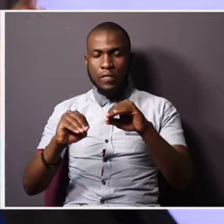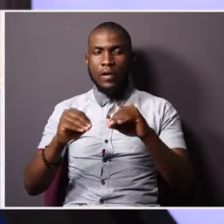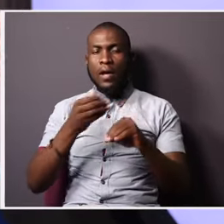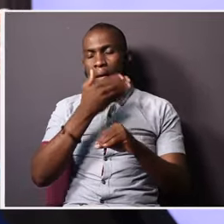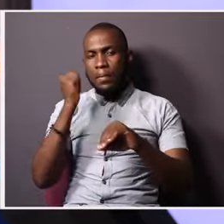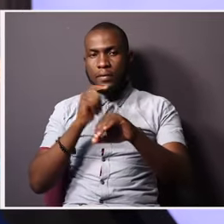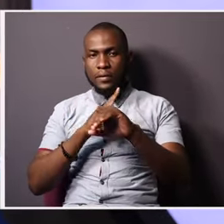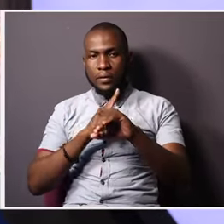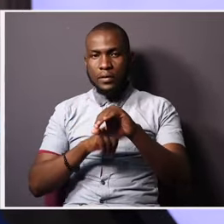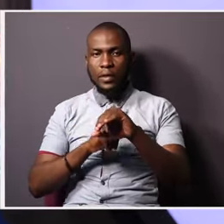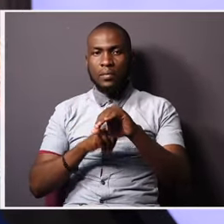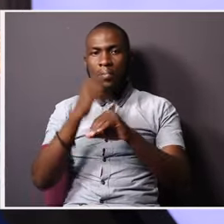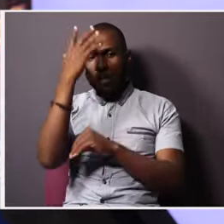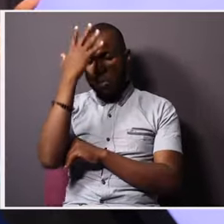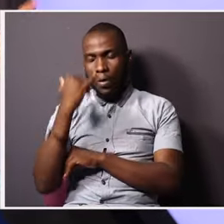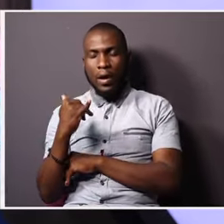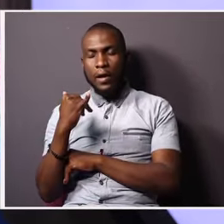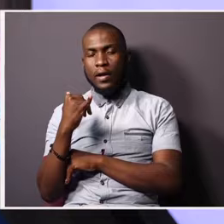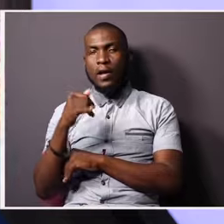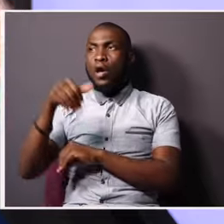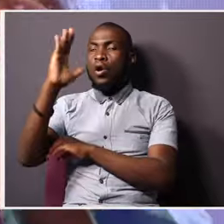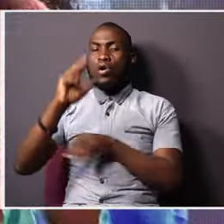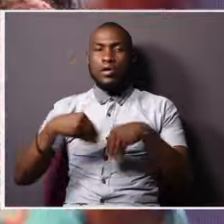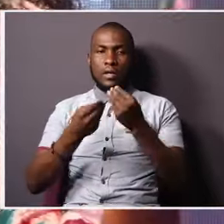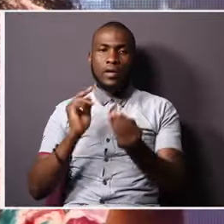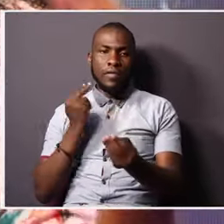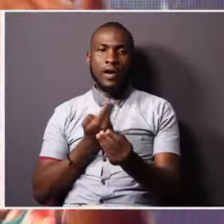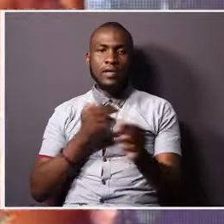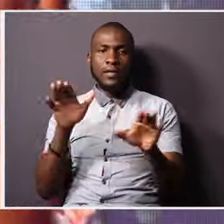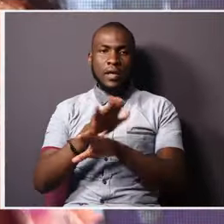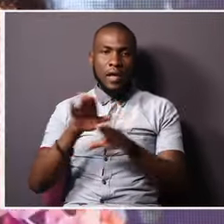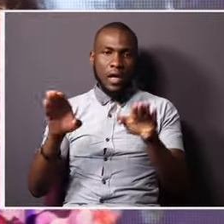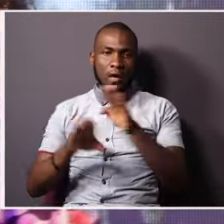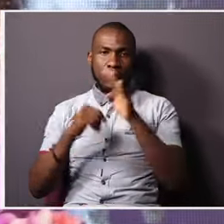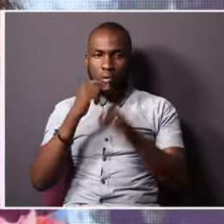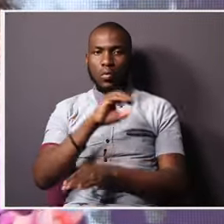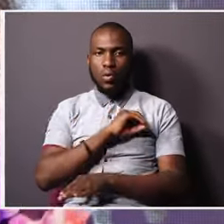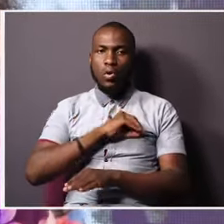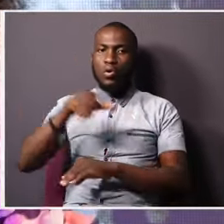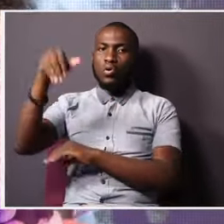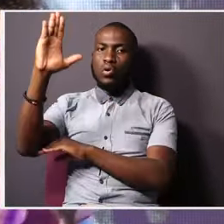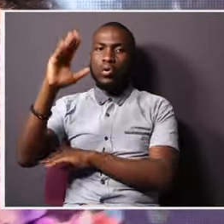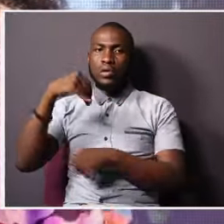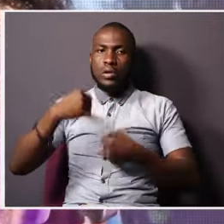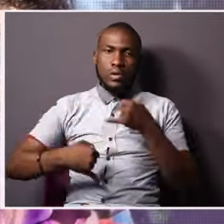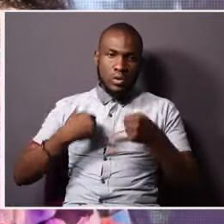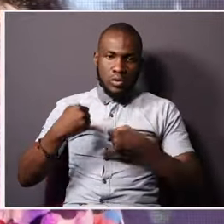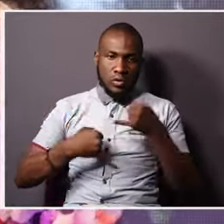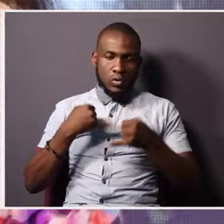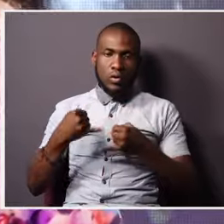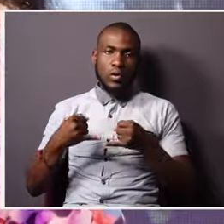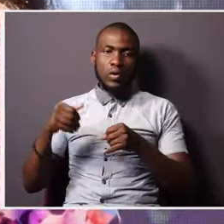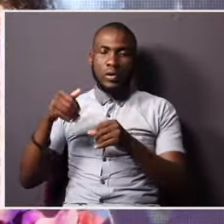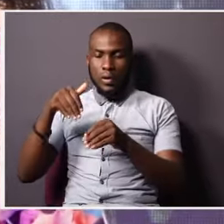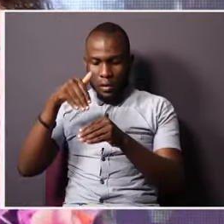times ultimately, because God has provided and everything belongs to Him. What a joy it is to participate in